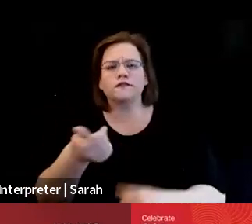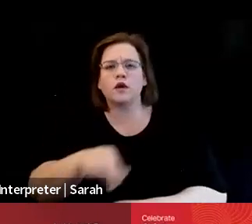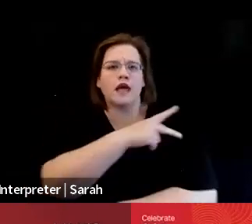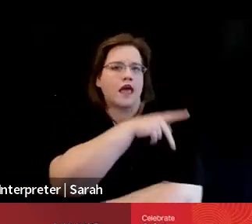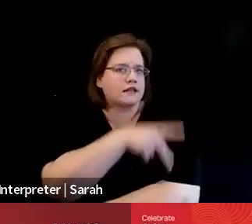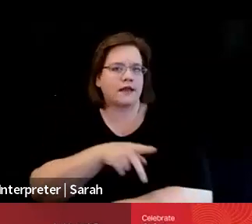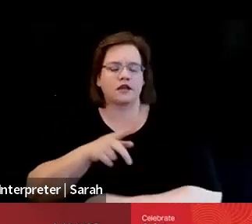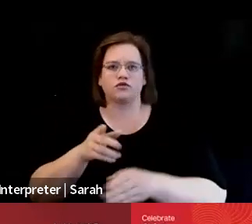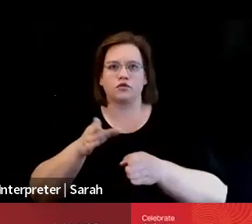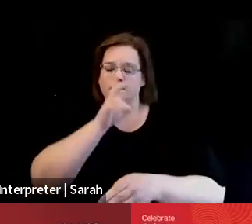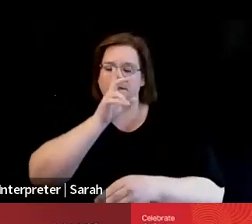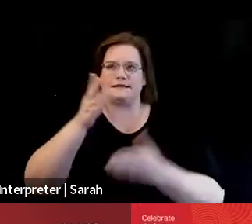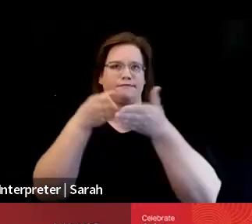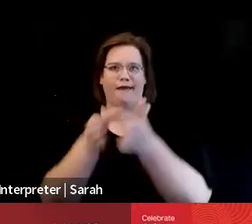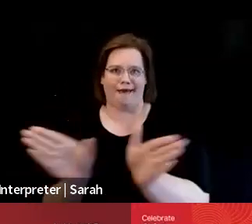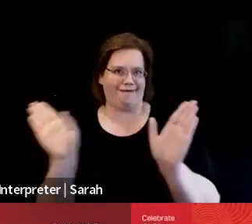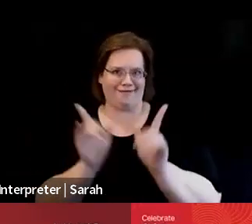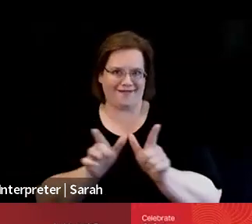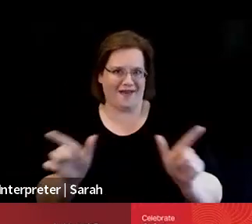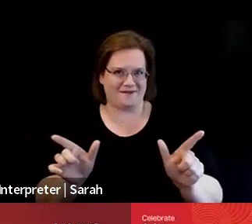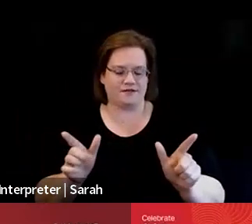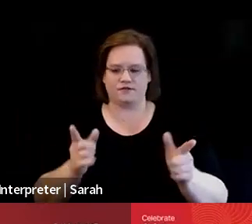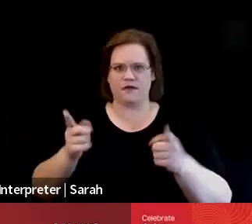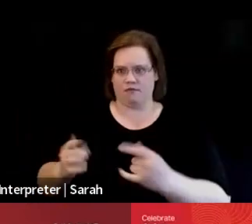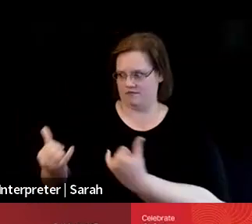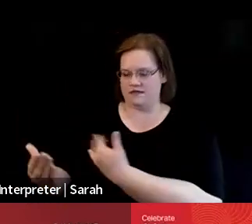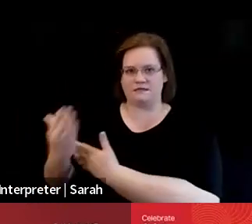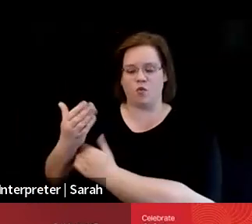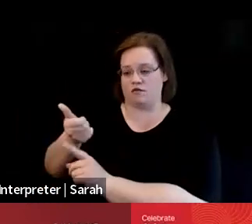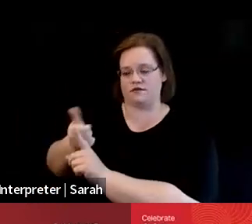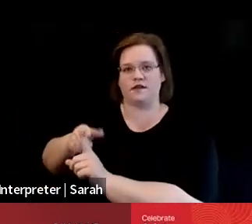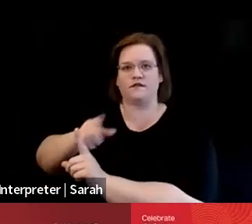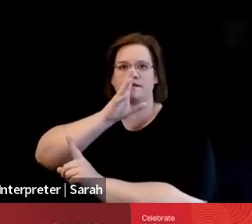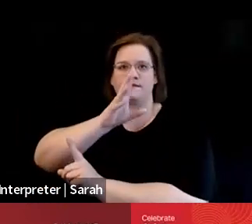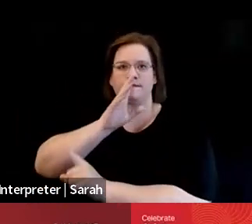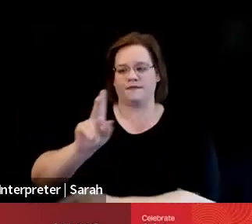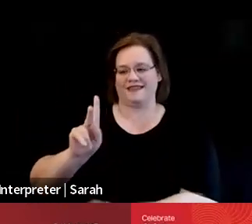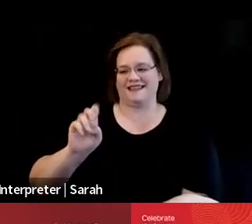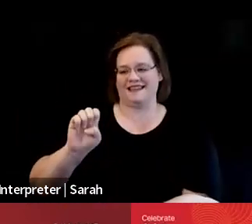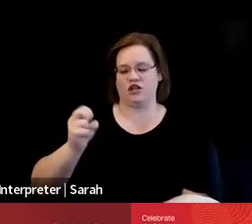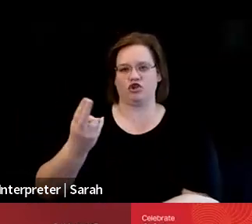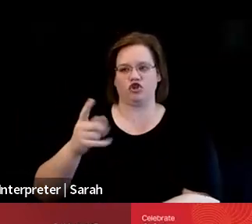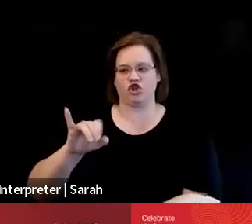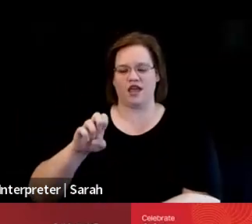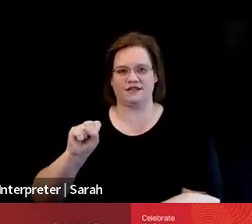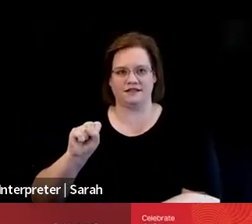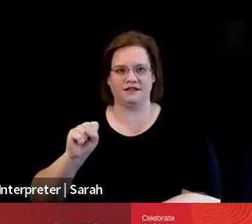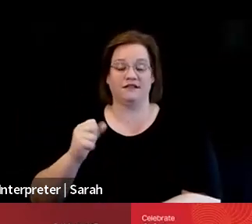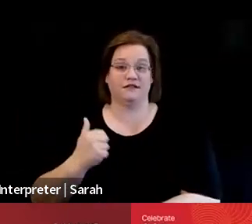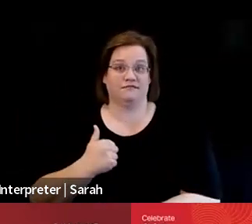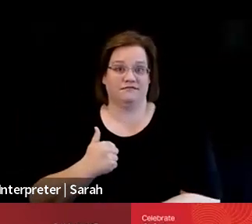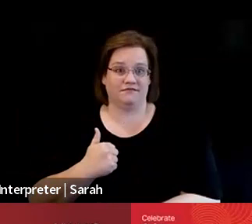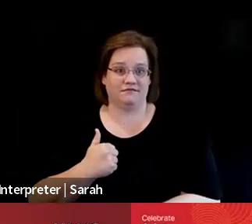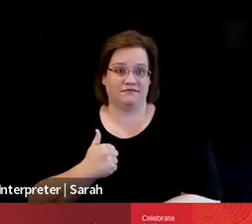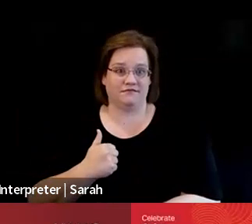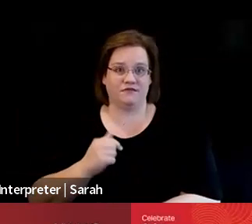speaks any language. We had a case this morning of a patient who speaks Quiche. So here I am. If